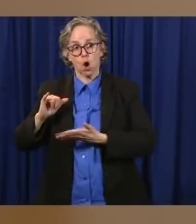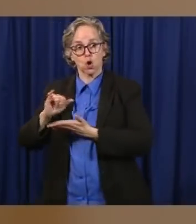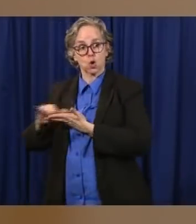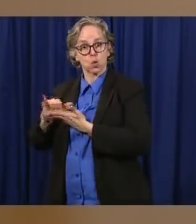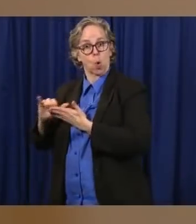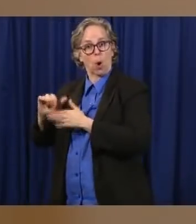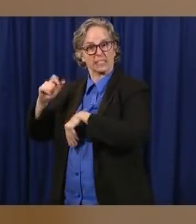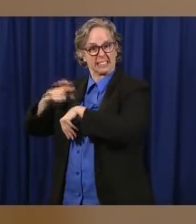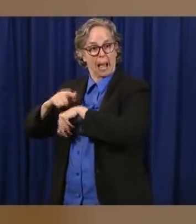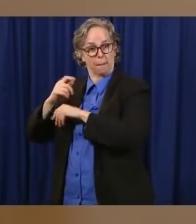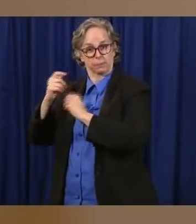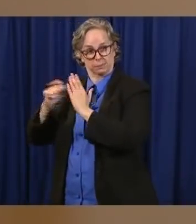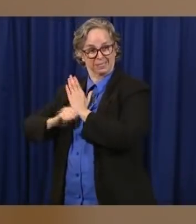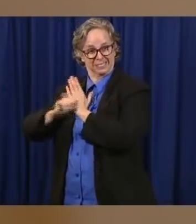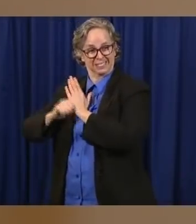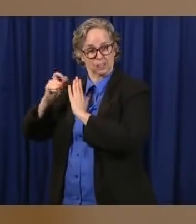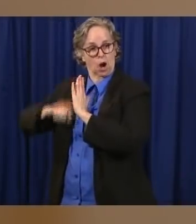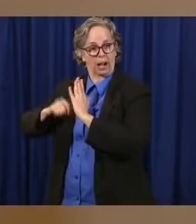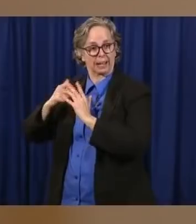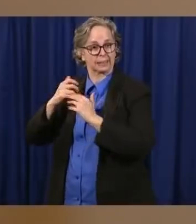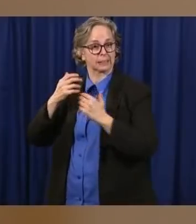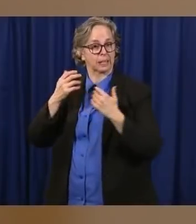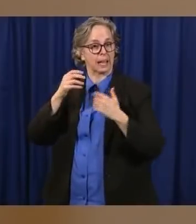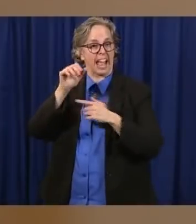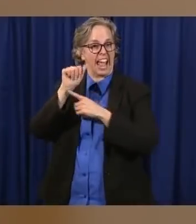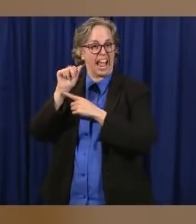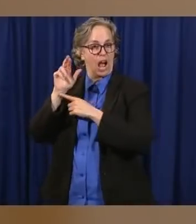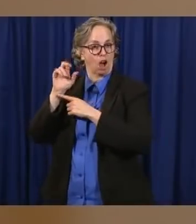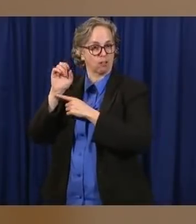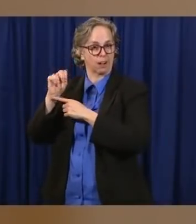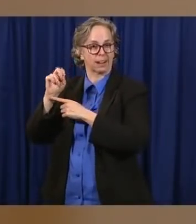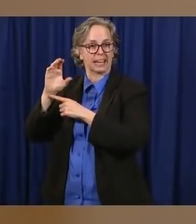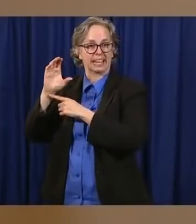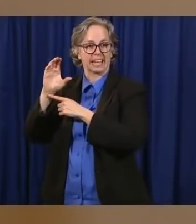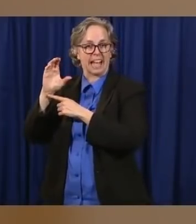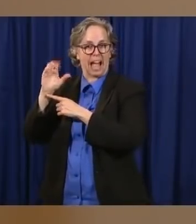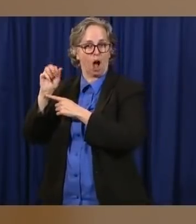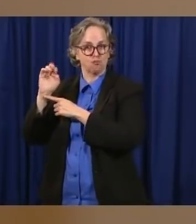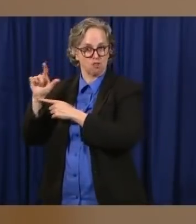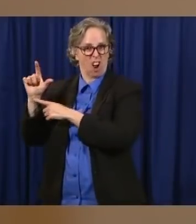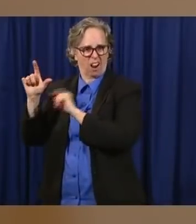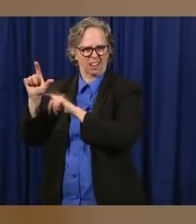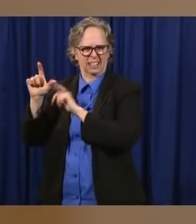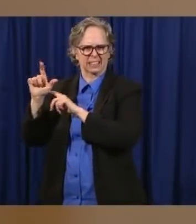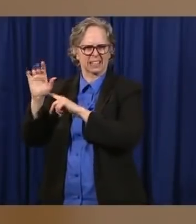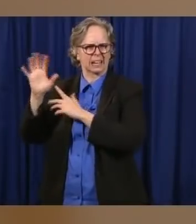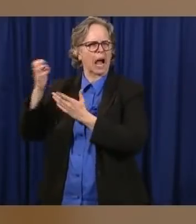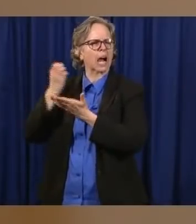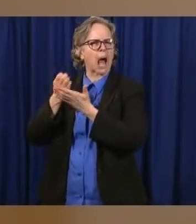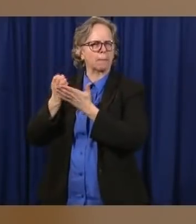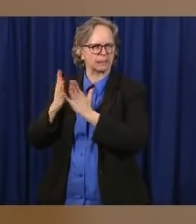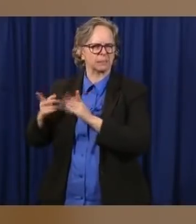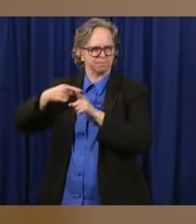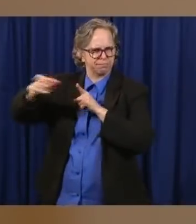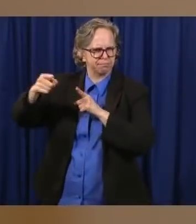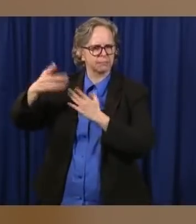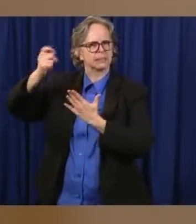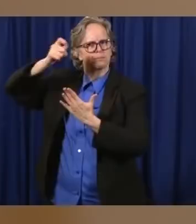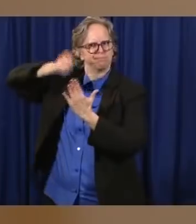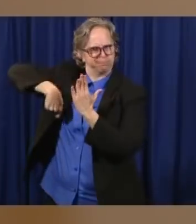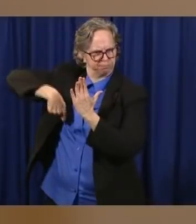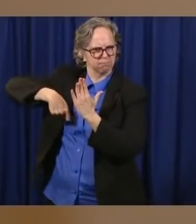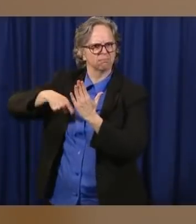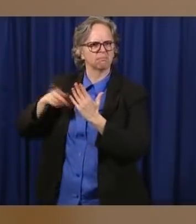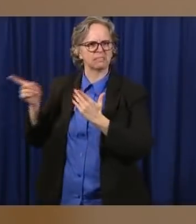Carroll. He's the incidental economist, but he's a physician in Indiana. Pretty